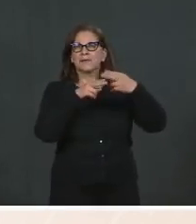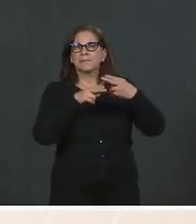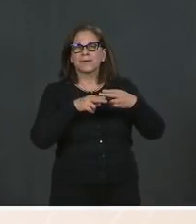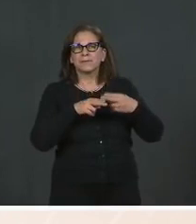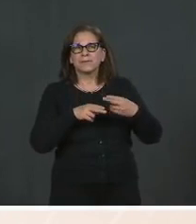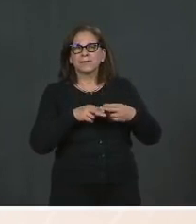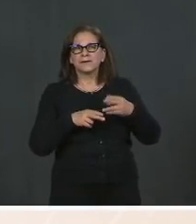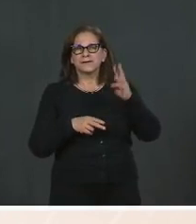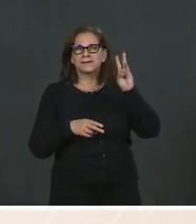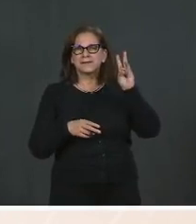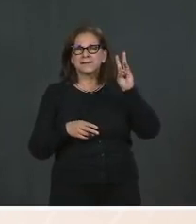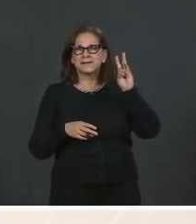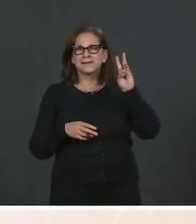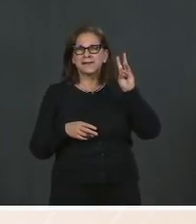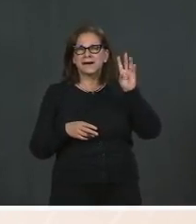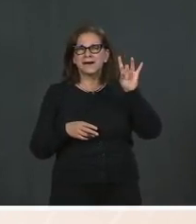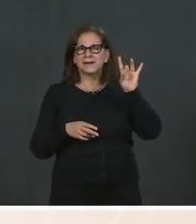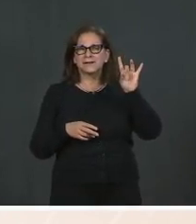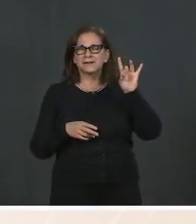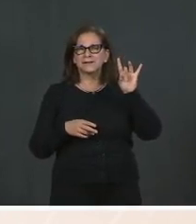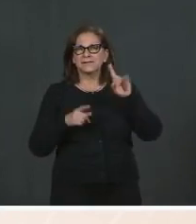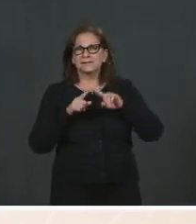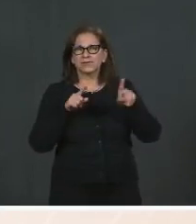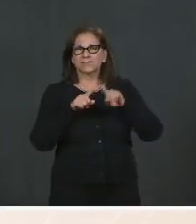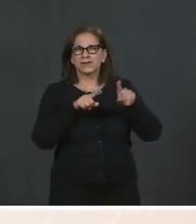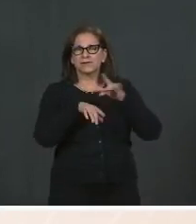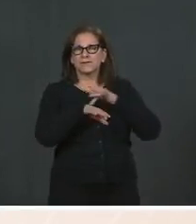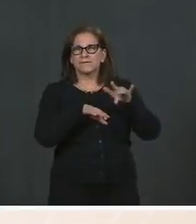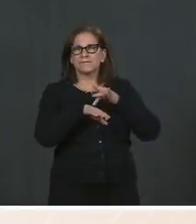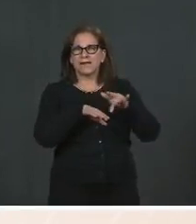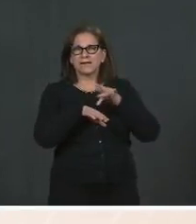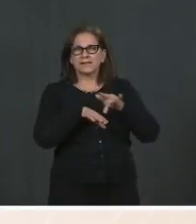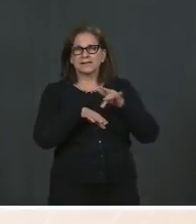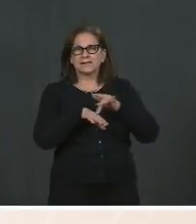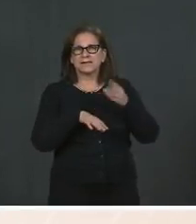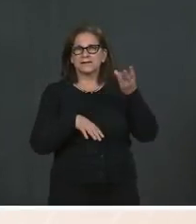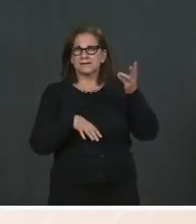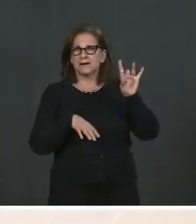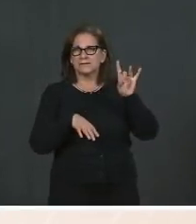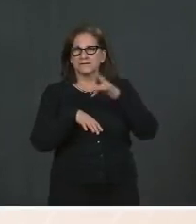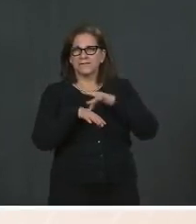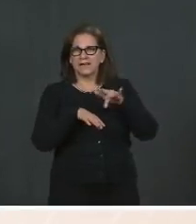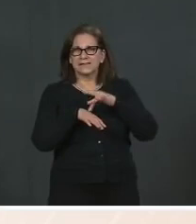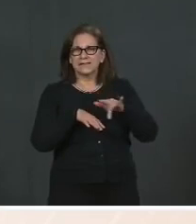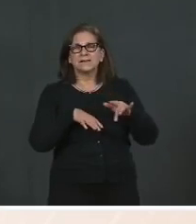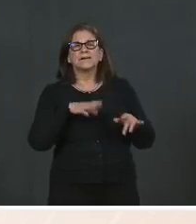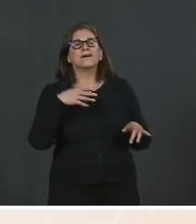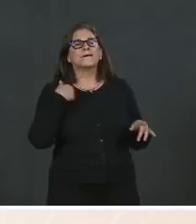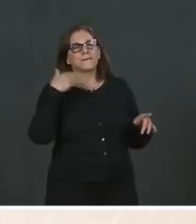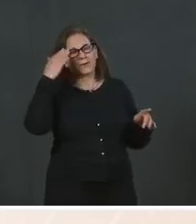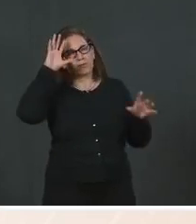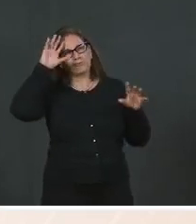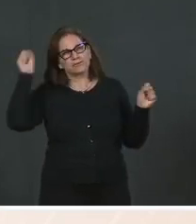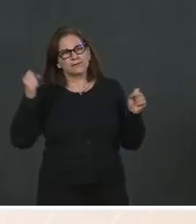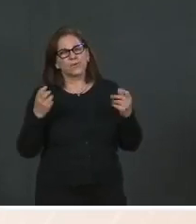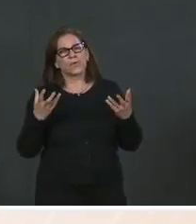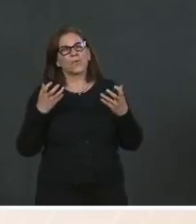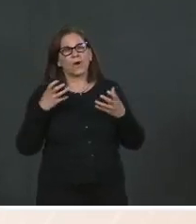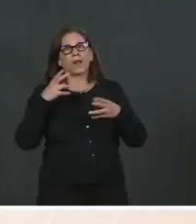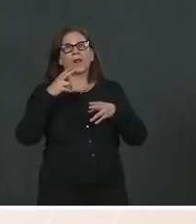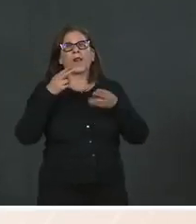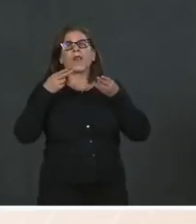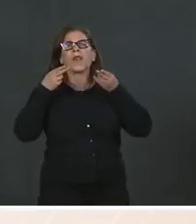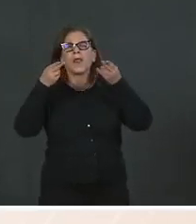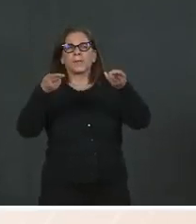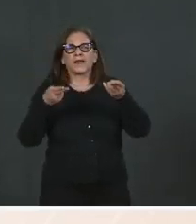or so vacancies right now. I can convey that the president wants to nominate people who are